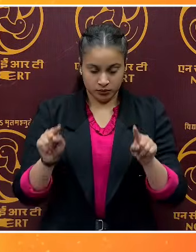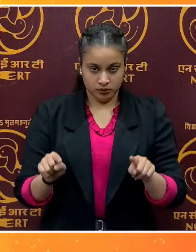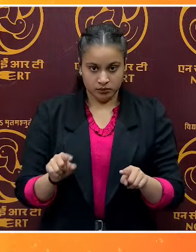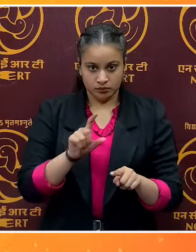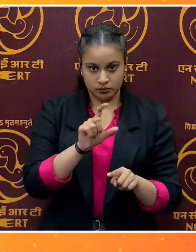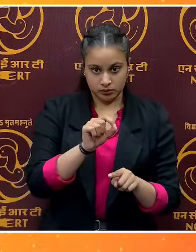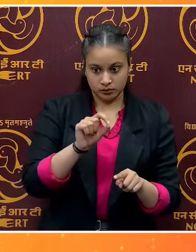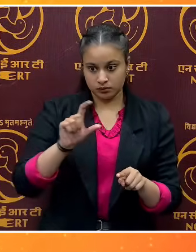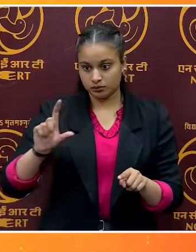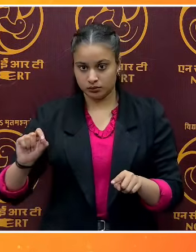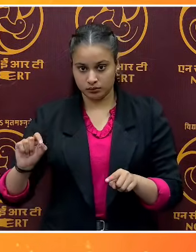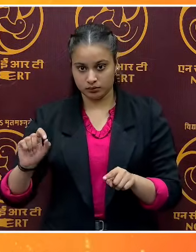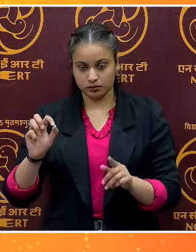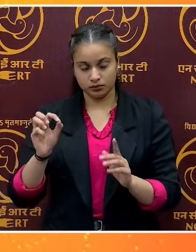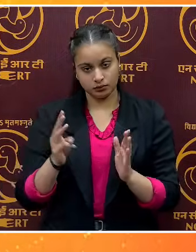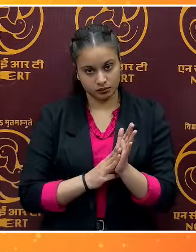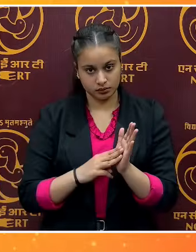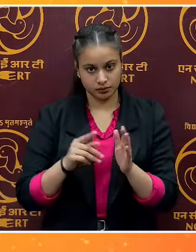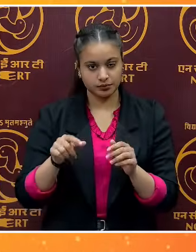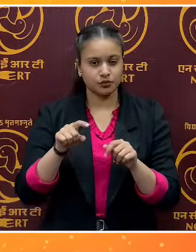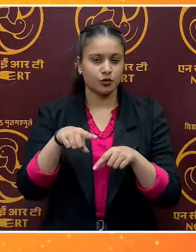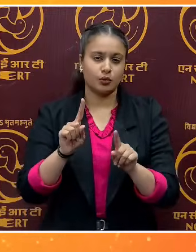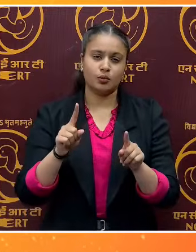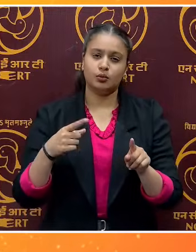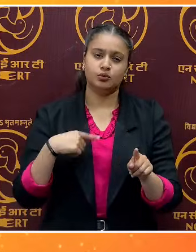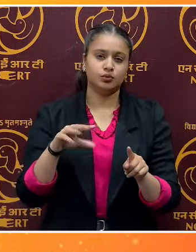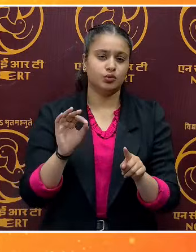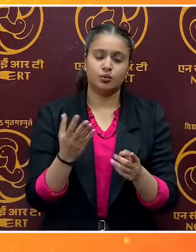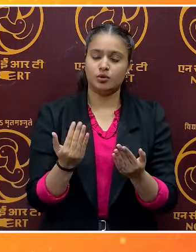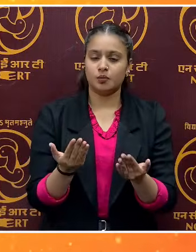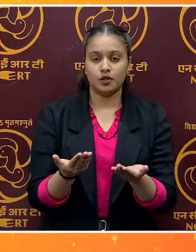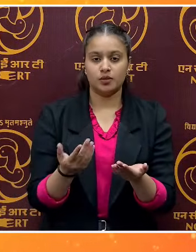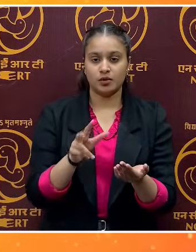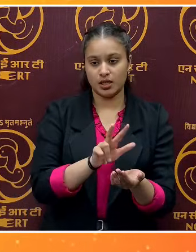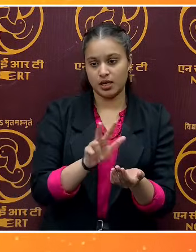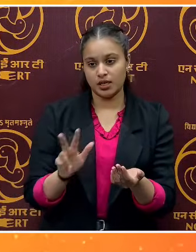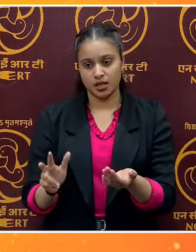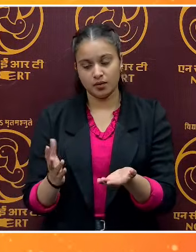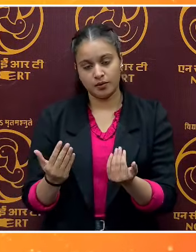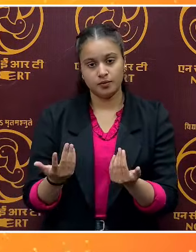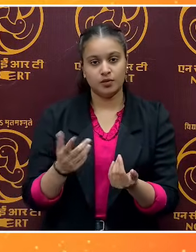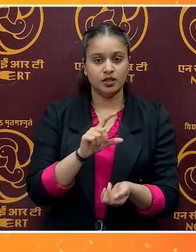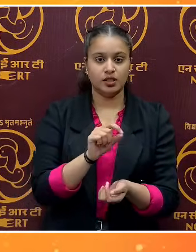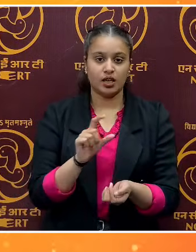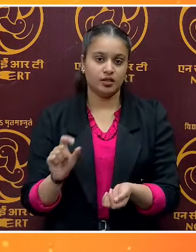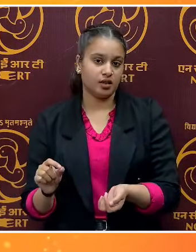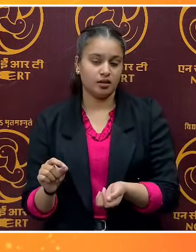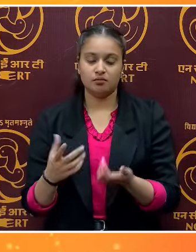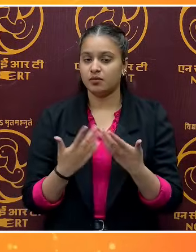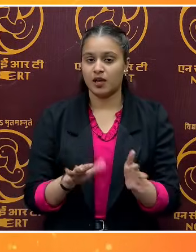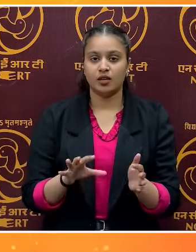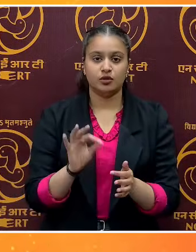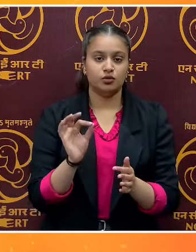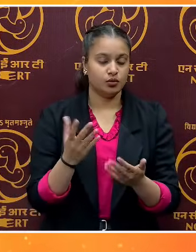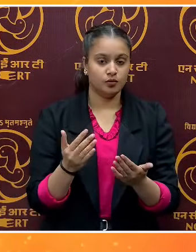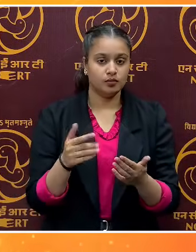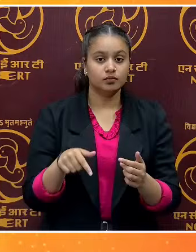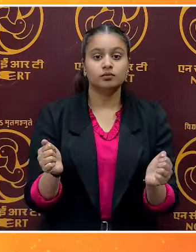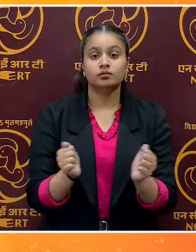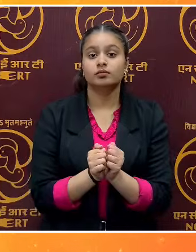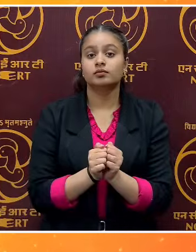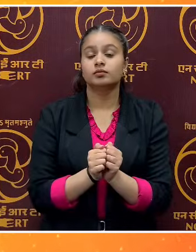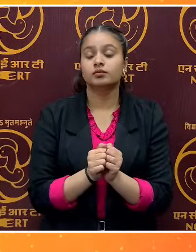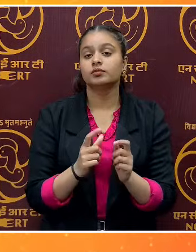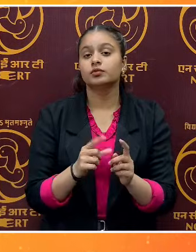10 by 10 centimeters. You can take of your choice also. You can take 8 by 8 or 10 by 10 and with that we